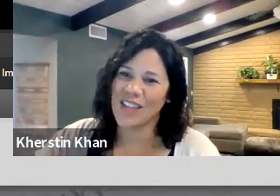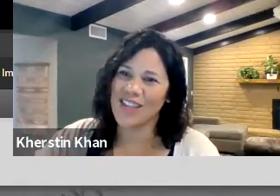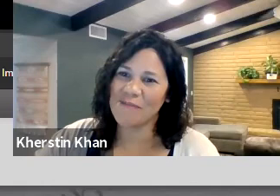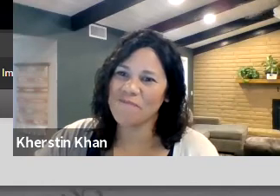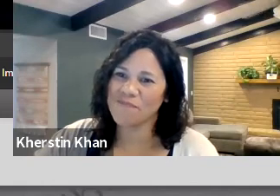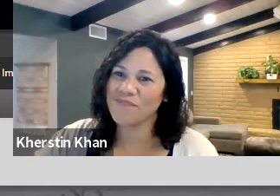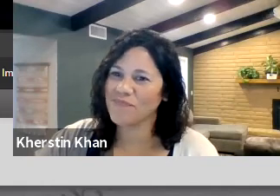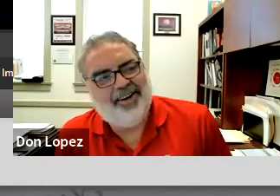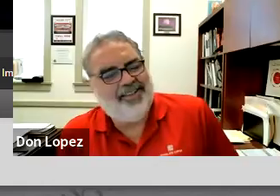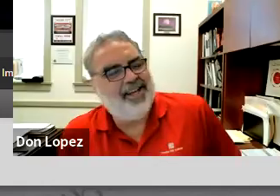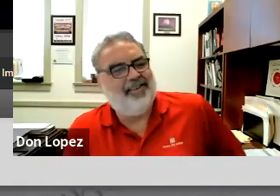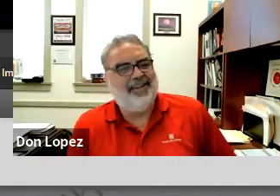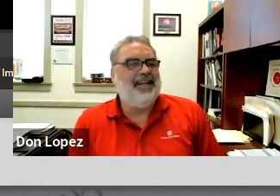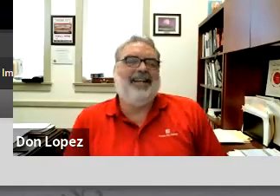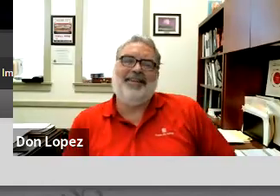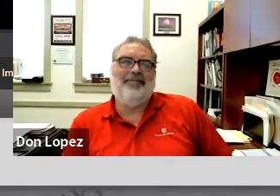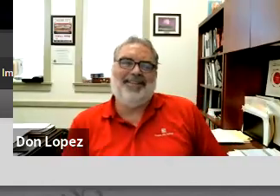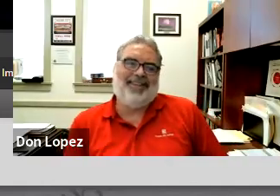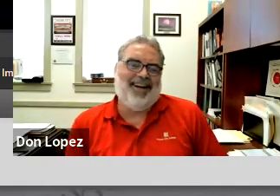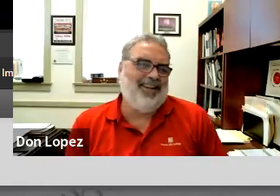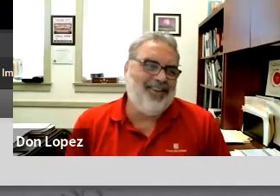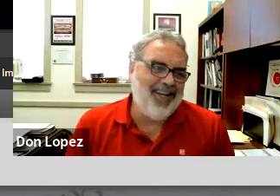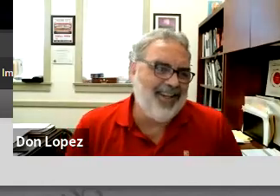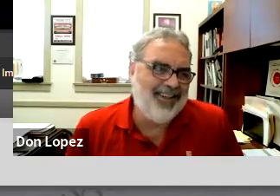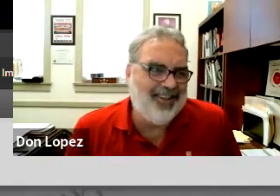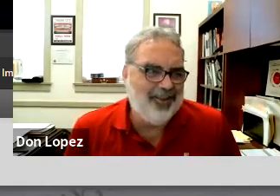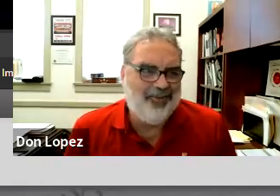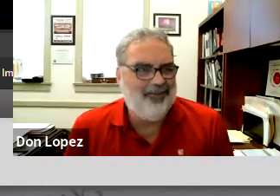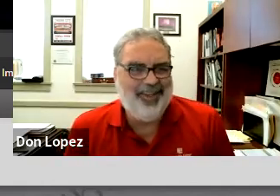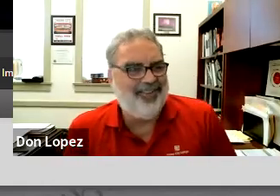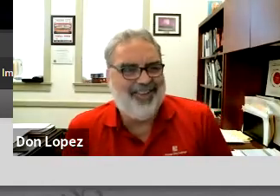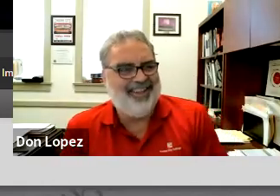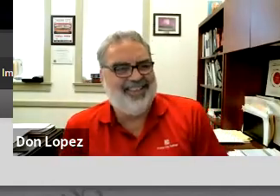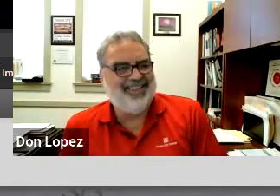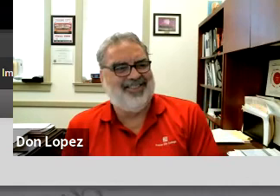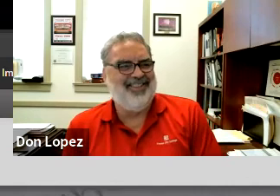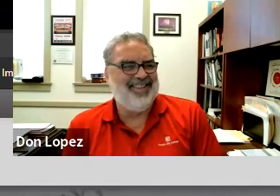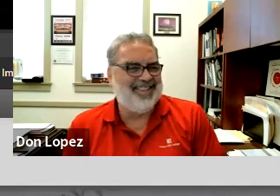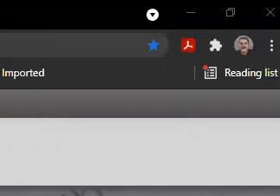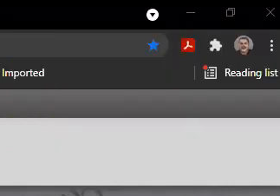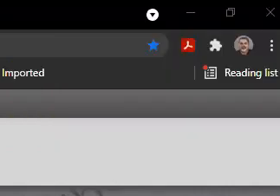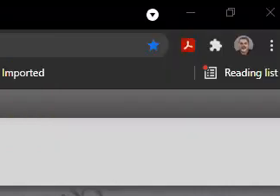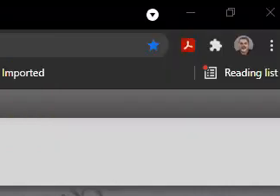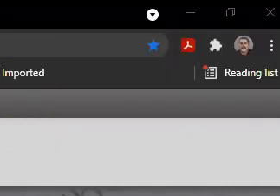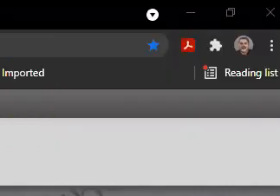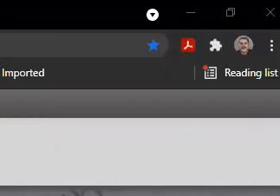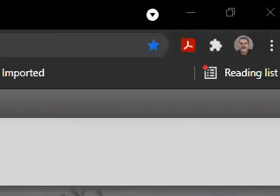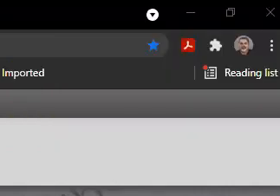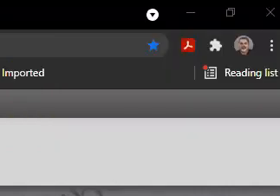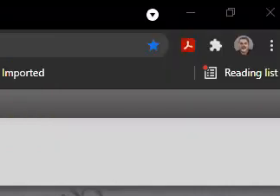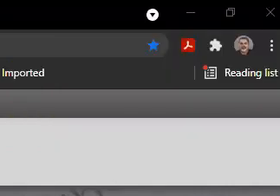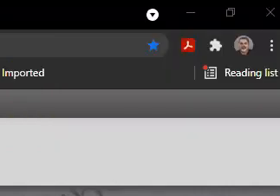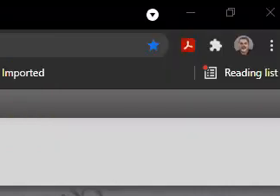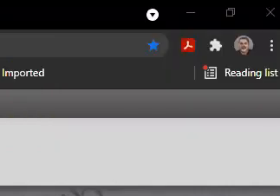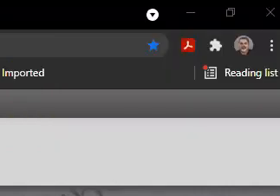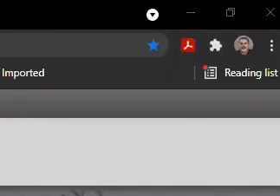changed significantly. Oh, definitely. It is a much kinder, gentler group of people than it was It is previously. a much Yeah. different feel